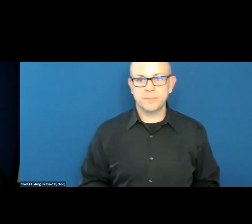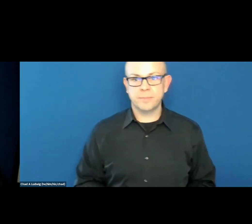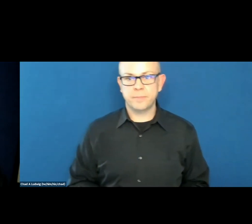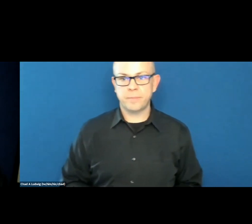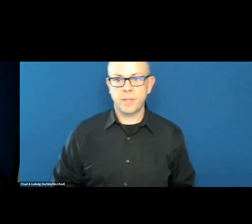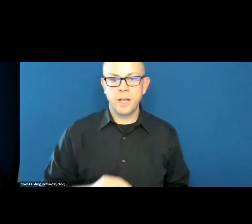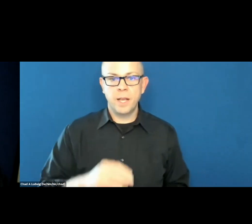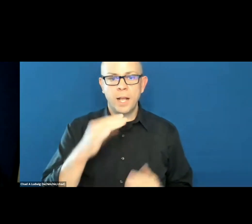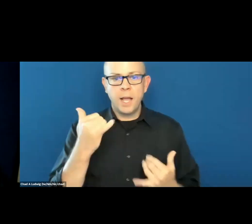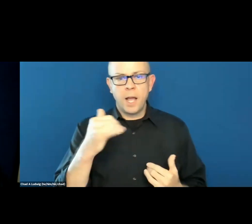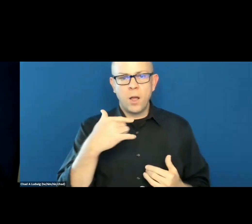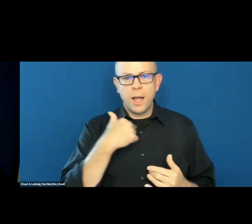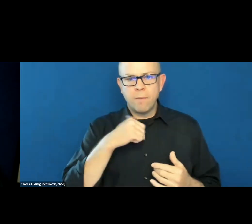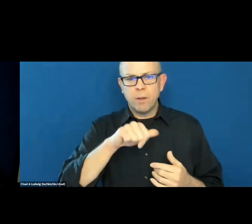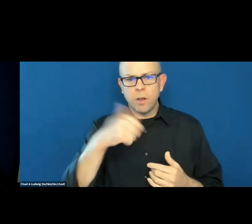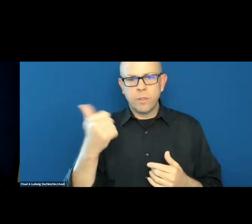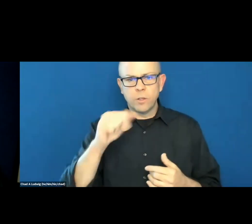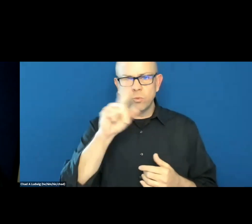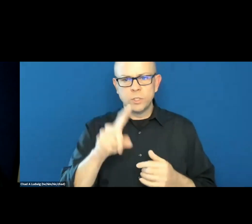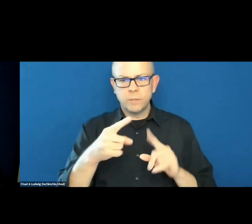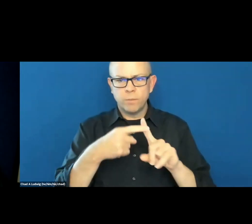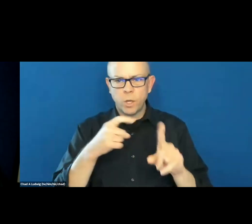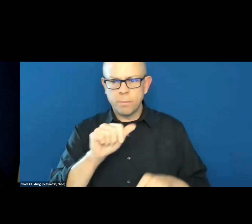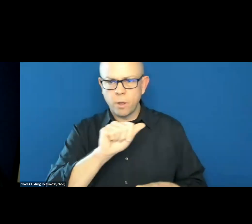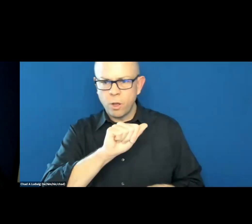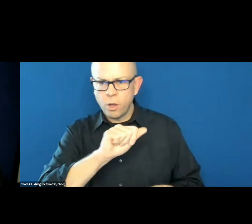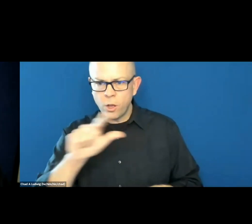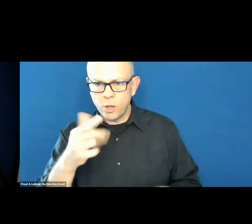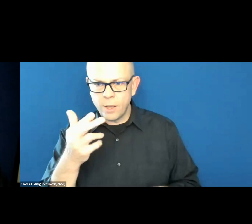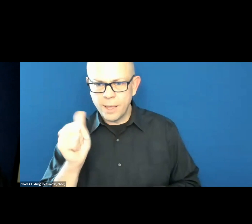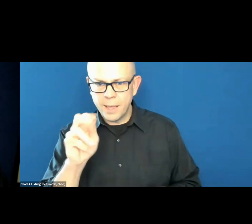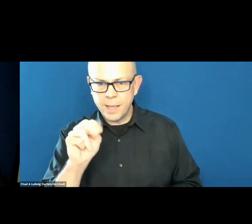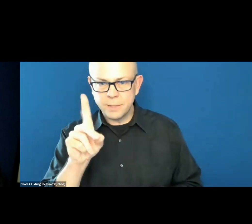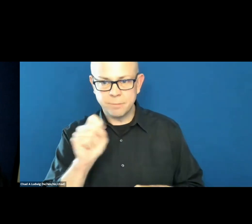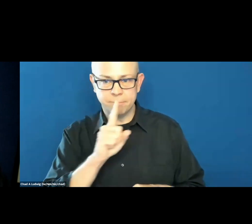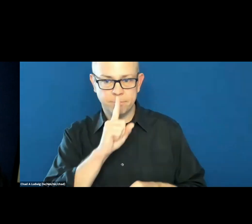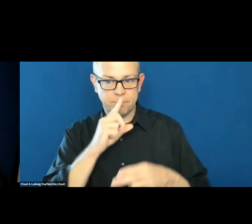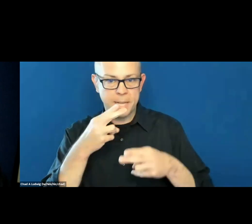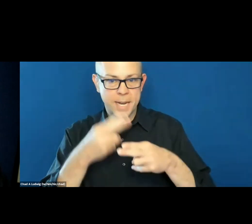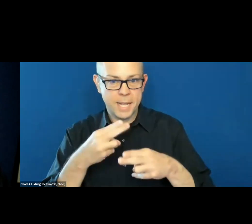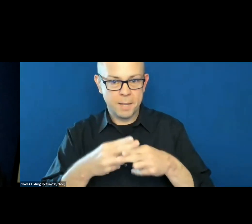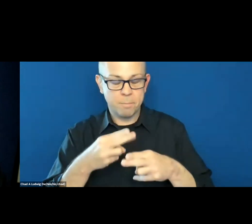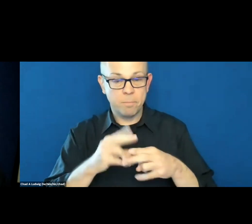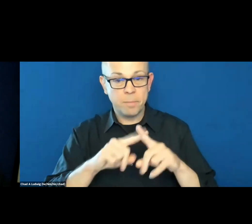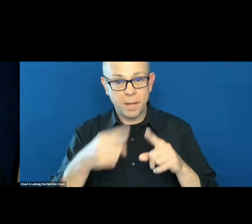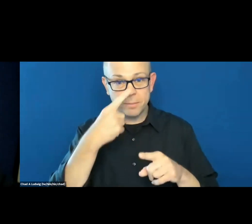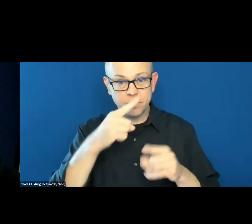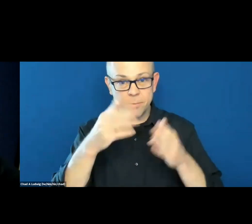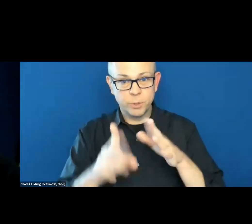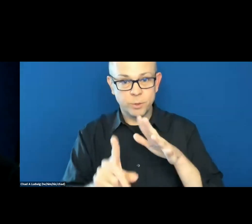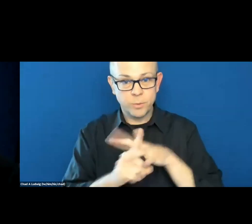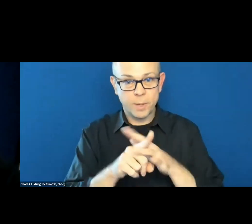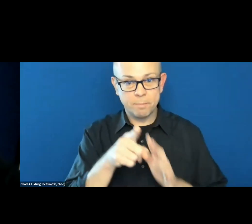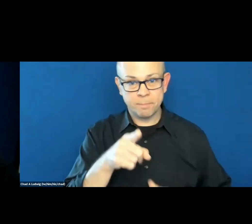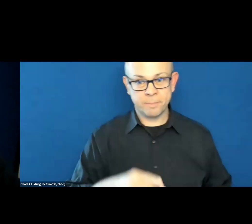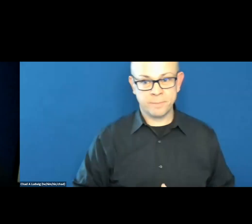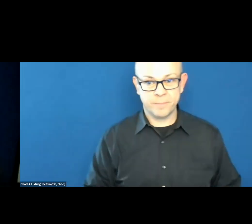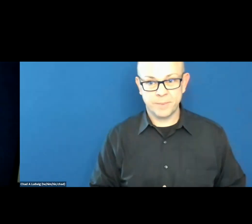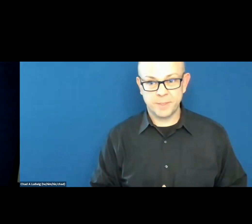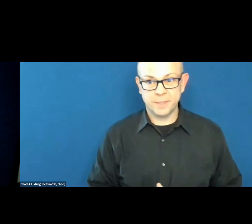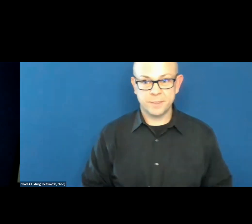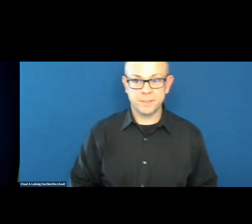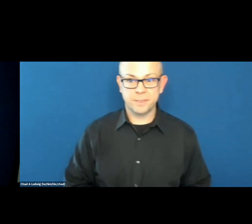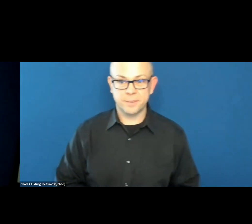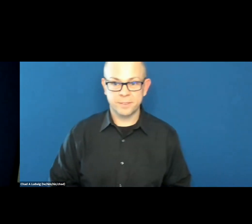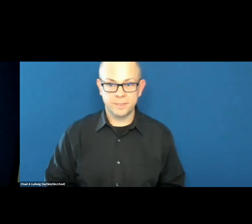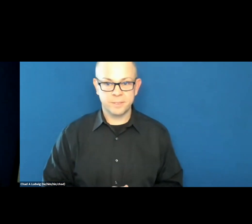yes. Cool. So let's see here. I think we have another question from All Hands in Interpreting, and